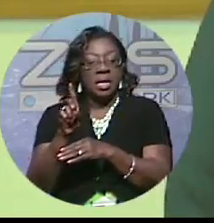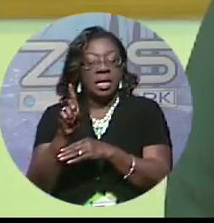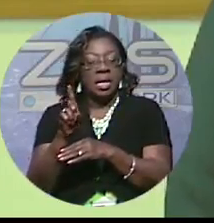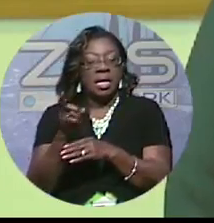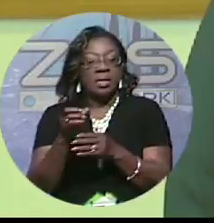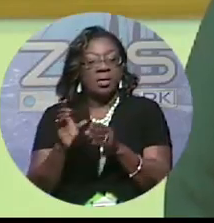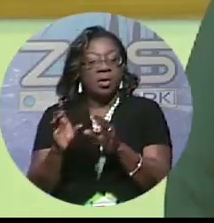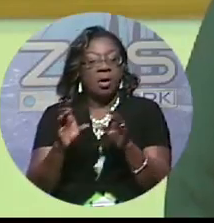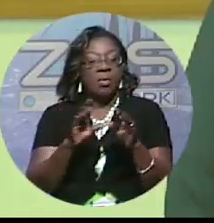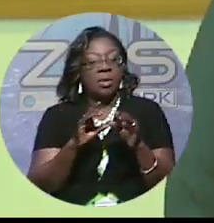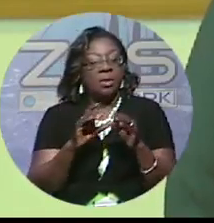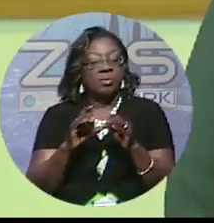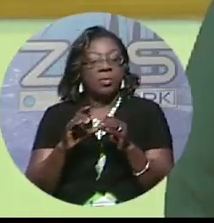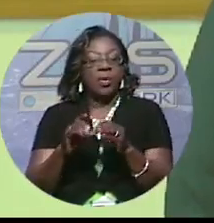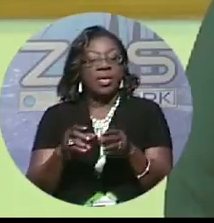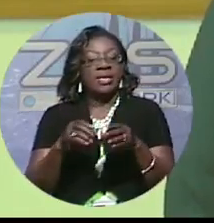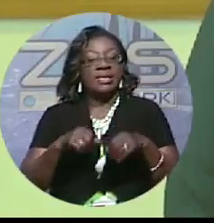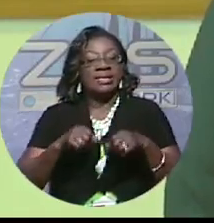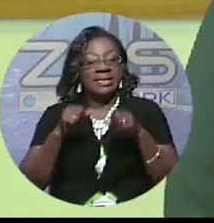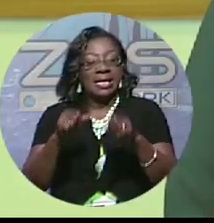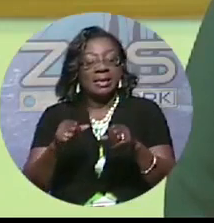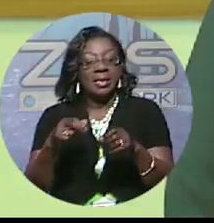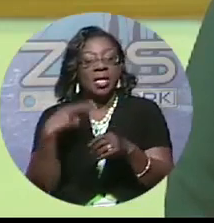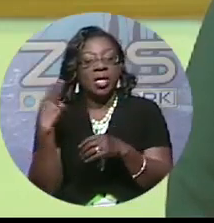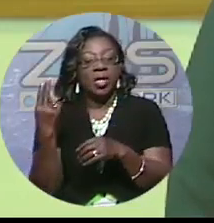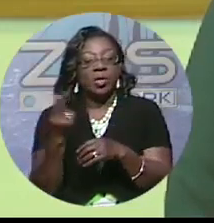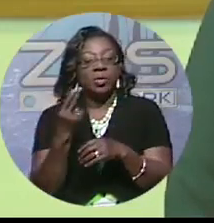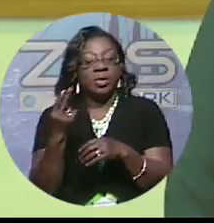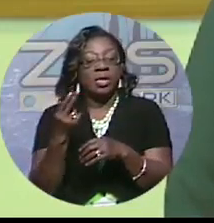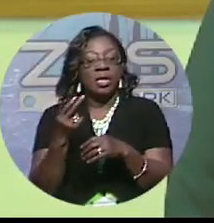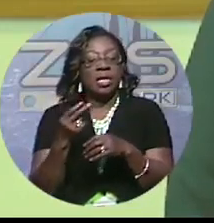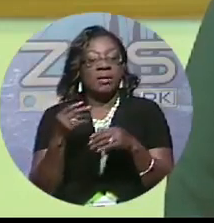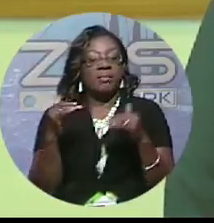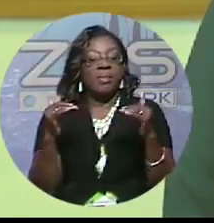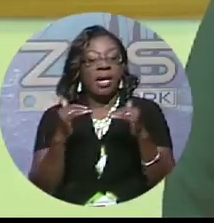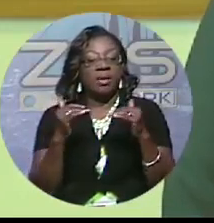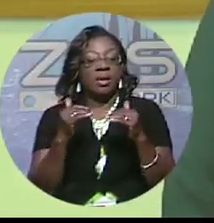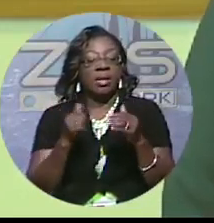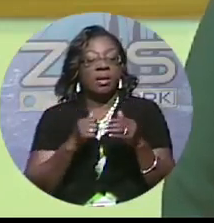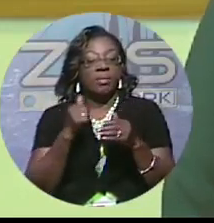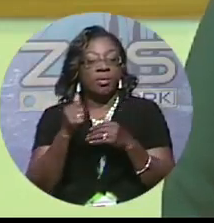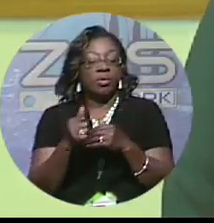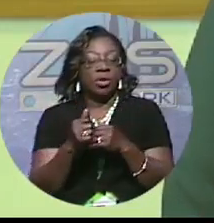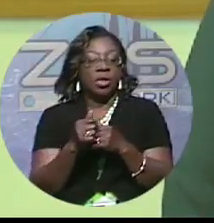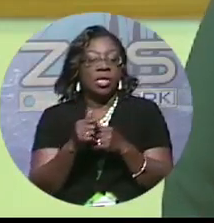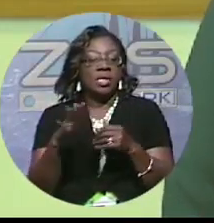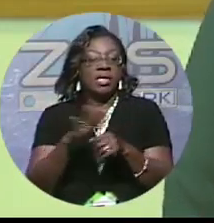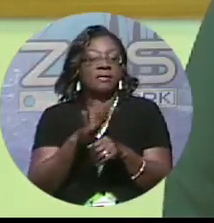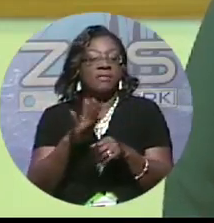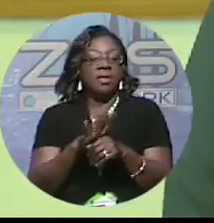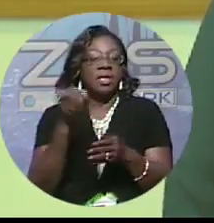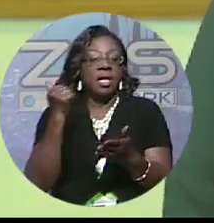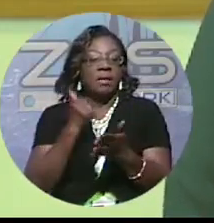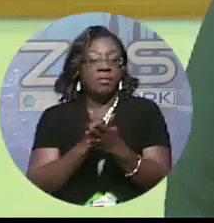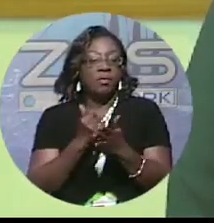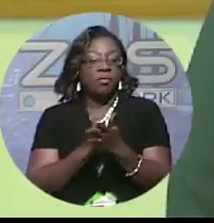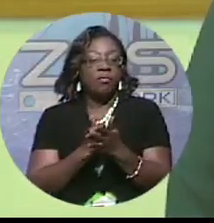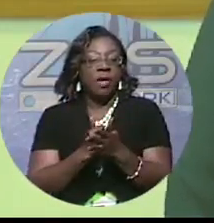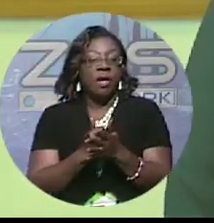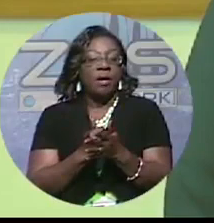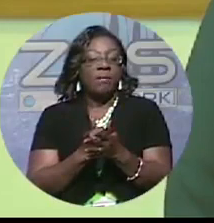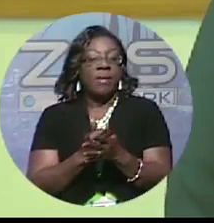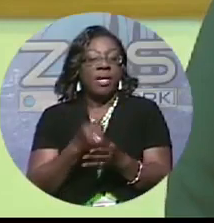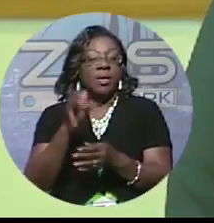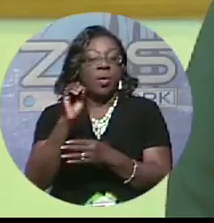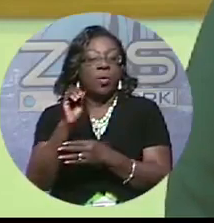Common Reporting Standard using a bilateral approach that is fully endorsed by the